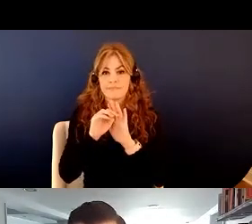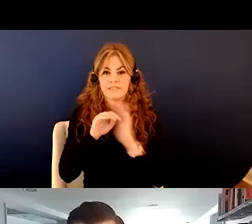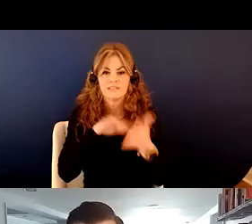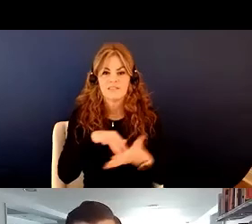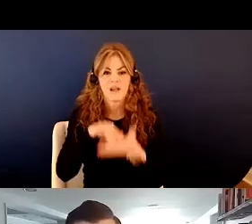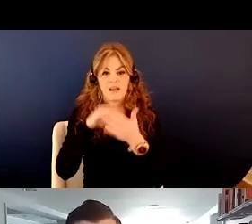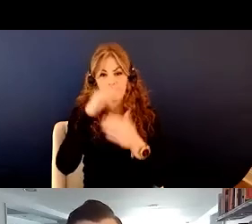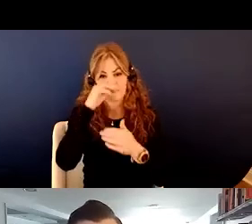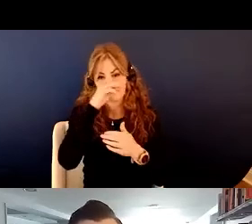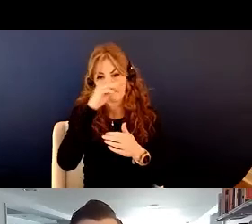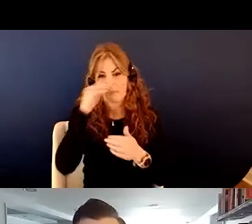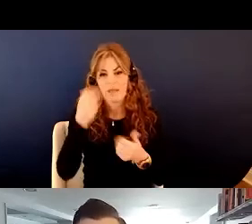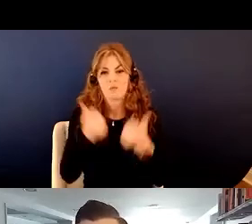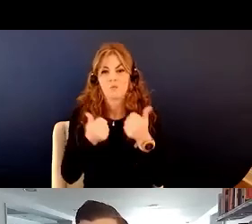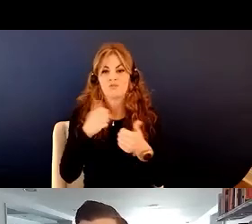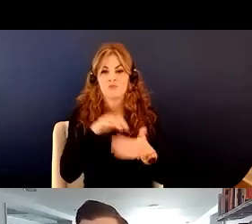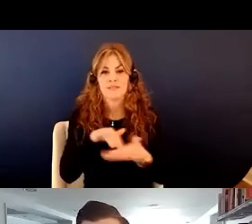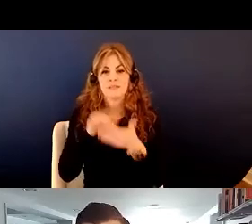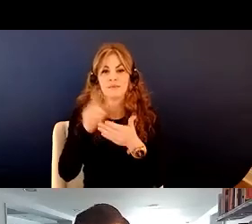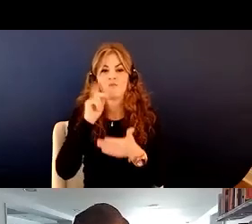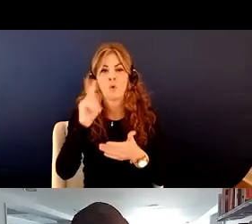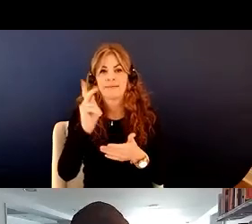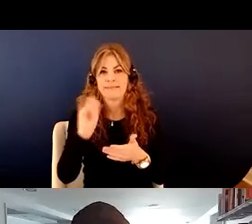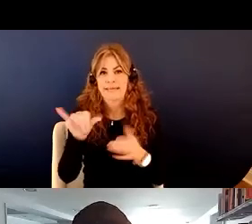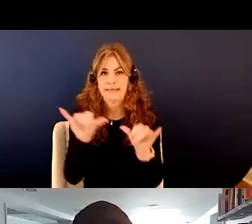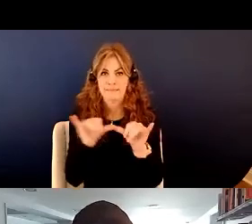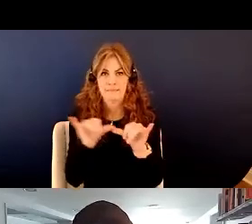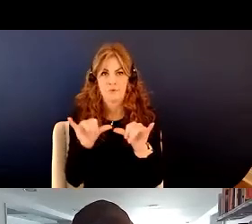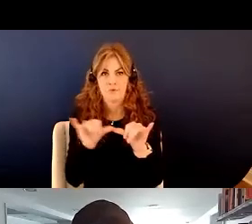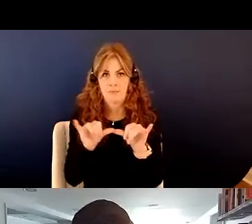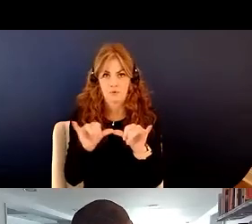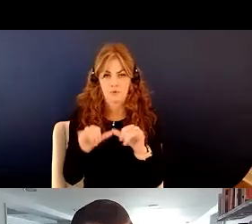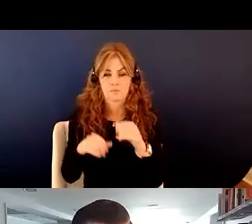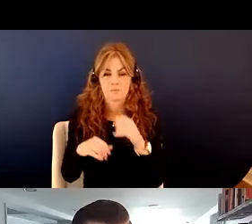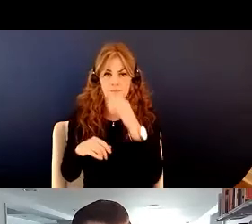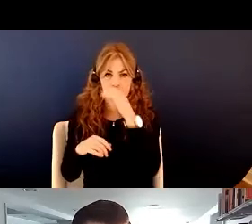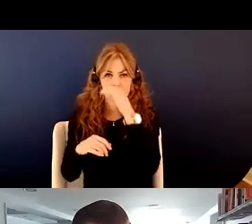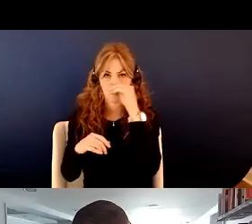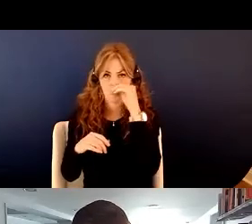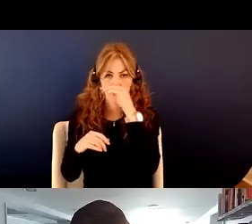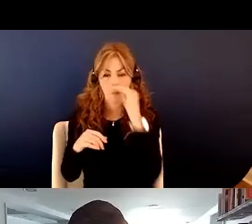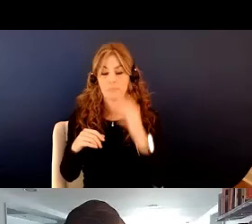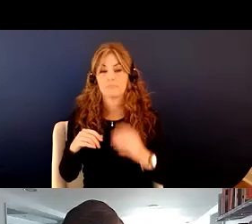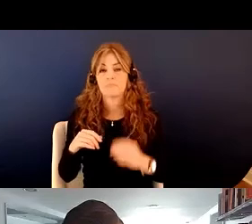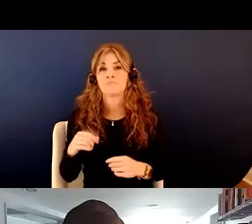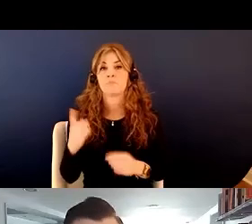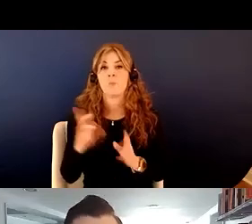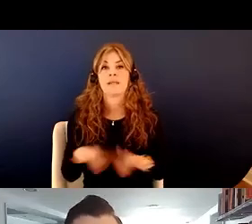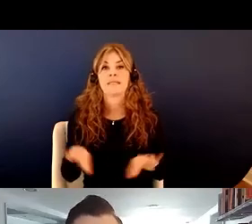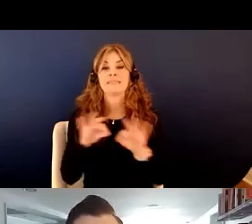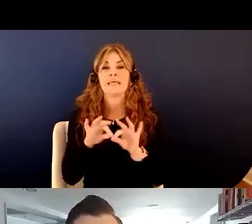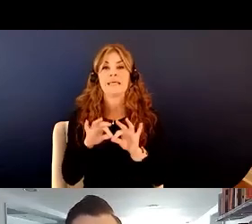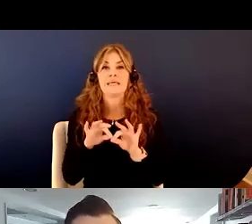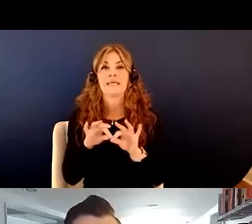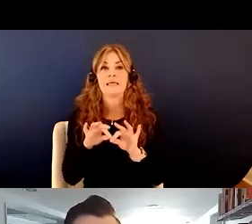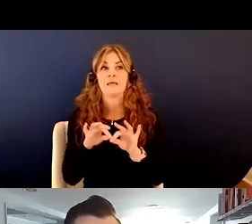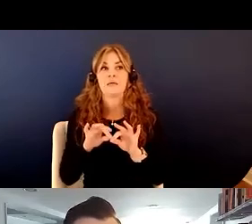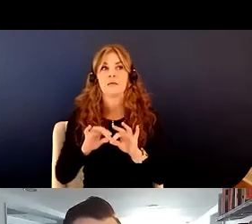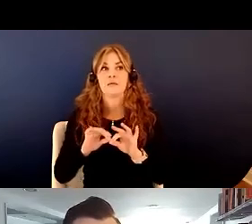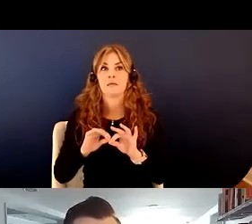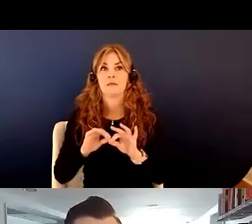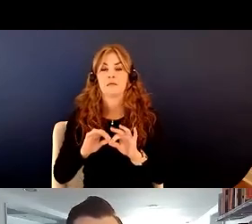later on. But that also reminds me of a key distinction that we can make between the